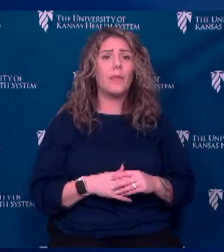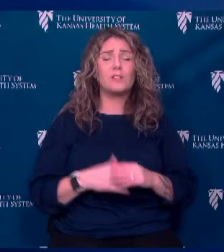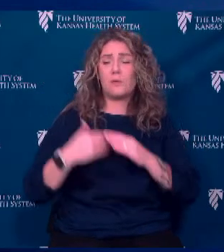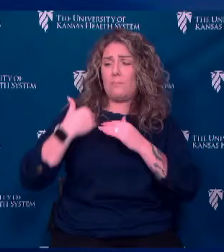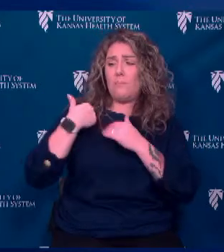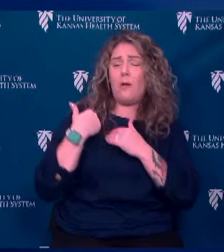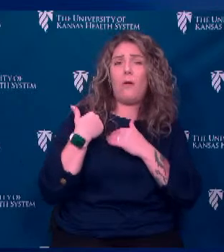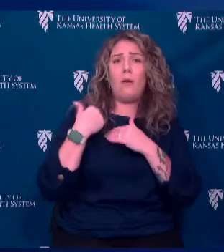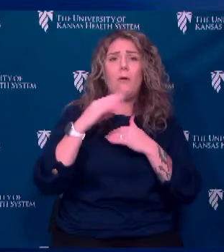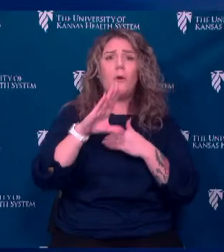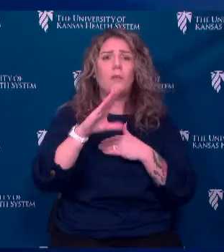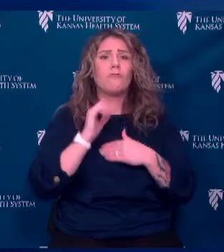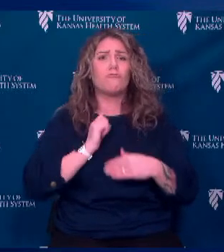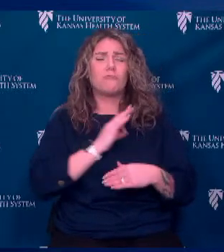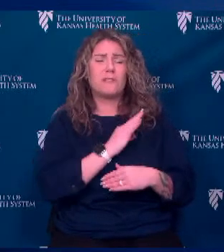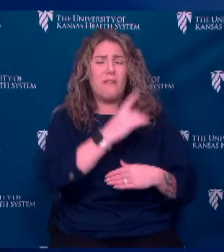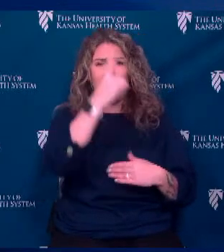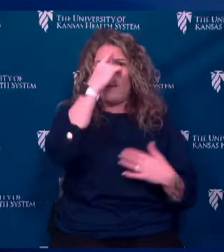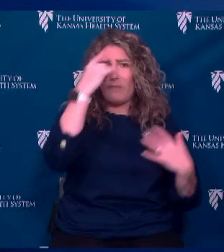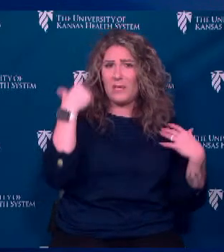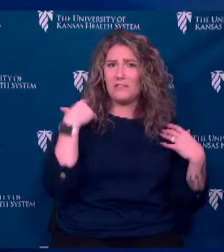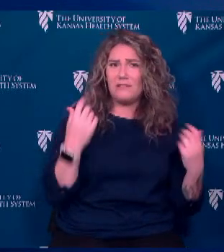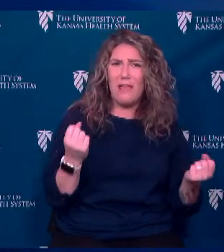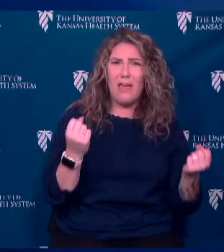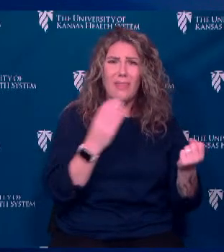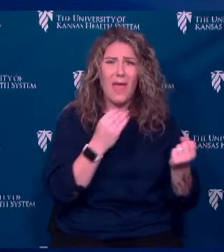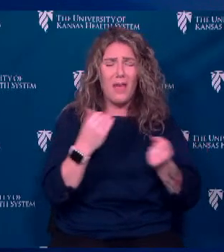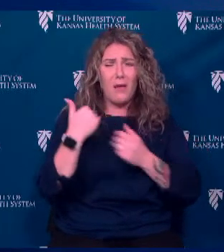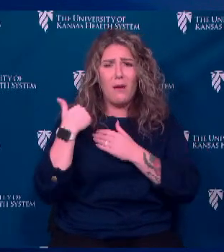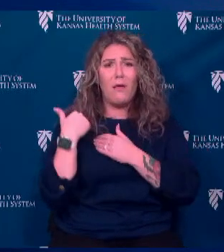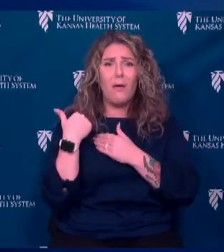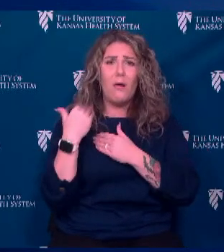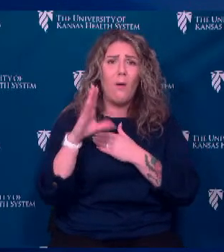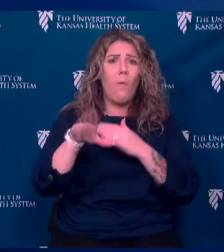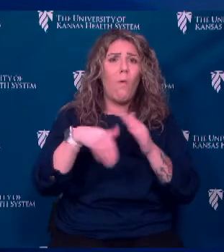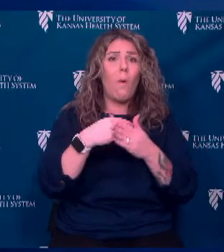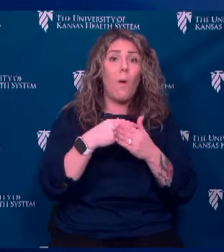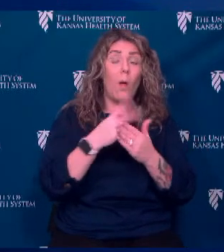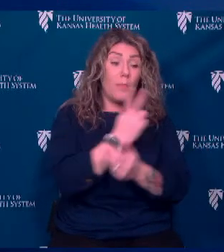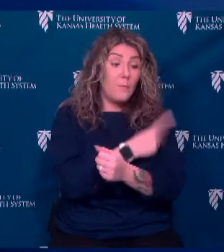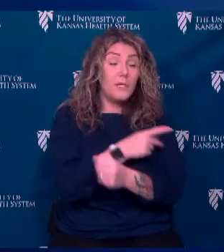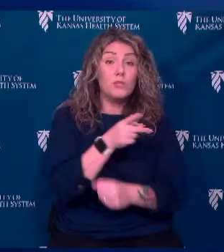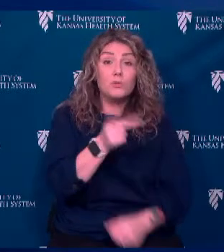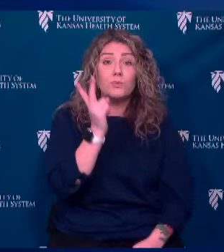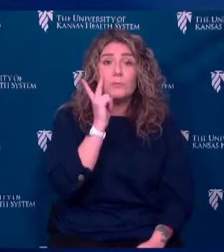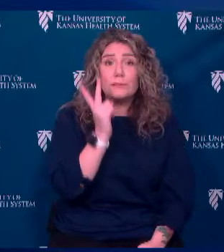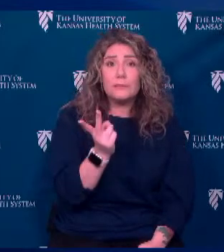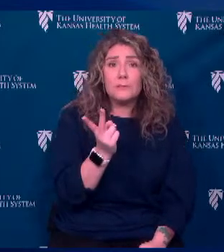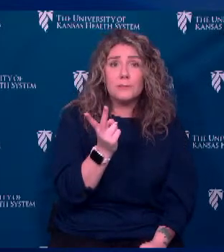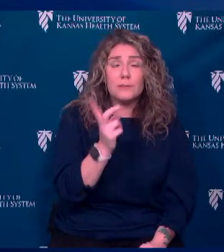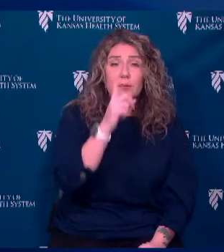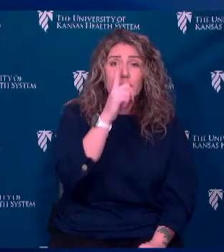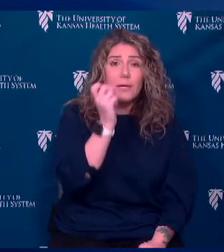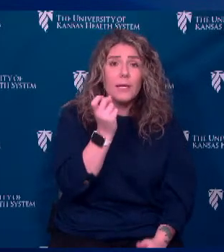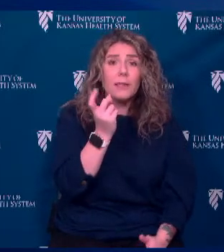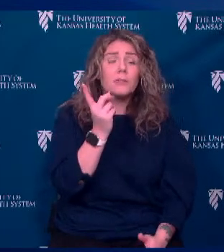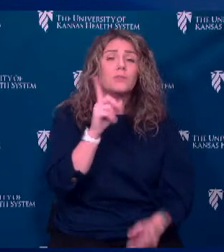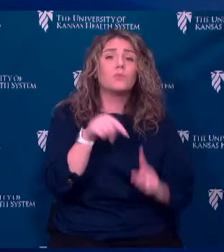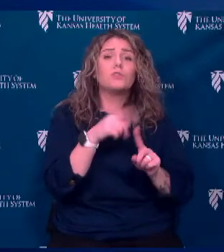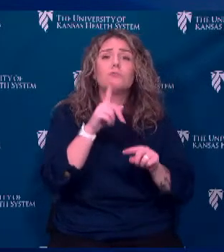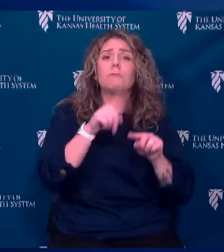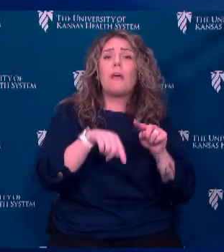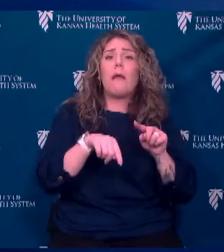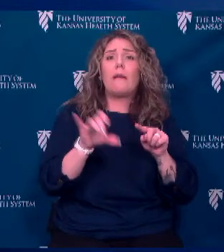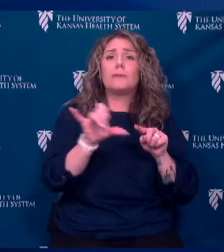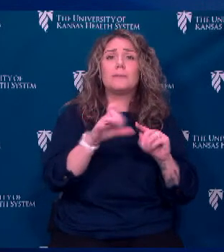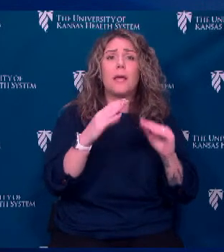your staff, the toll on the mental health, and the toll on every other patient you see. Because when you can't get the same